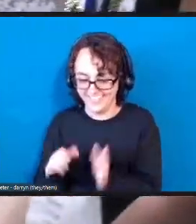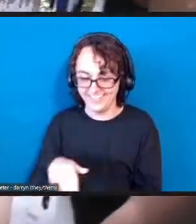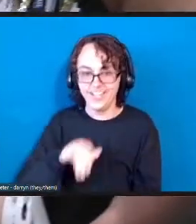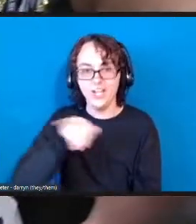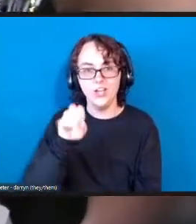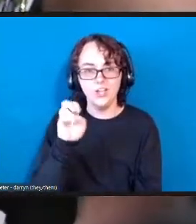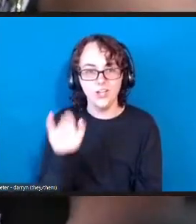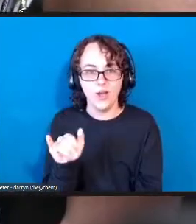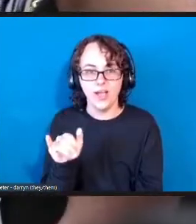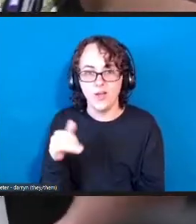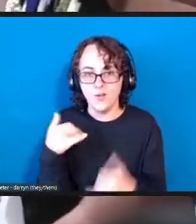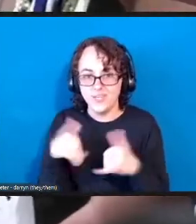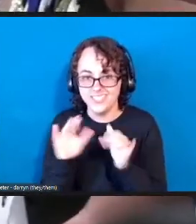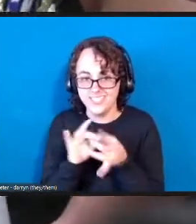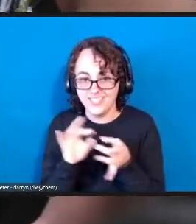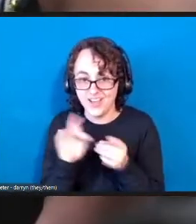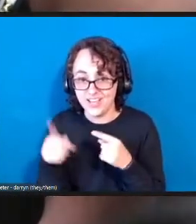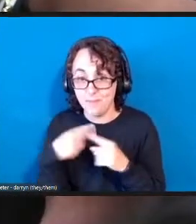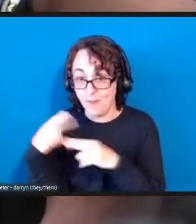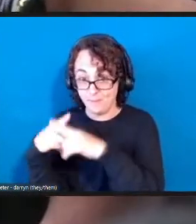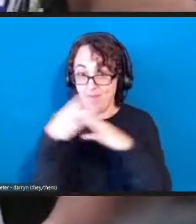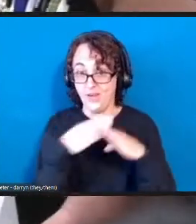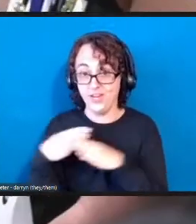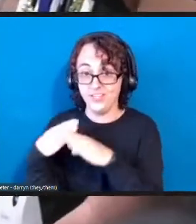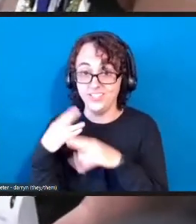Yeah, okay. I think